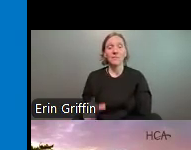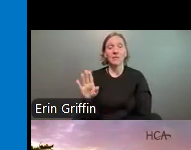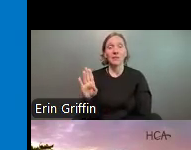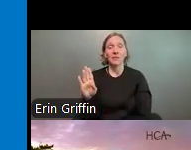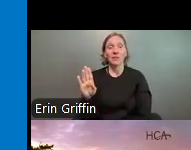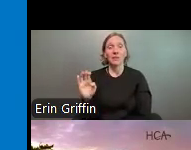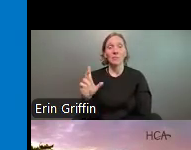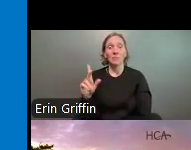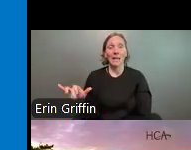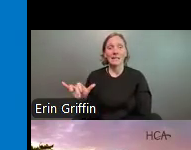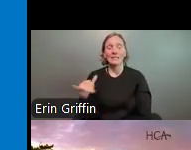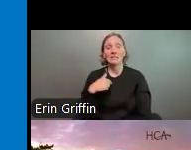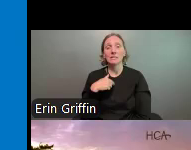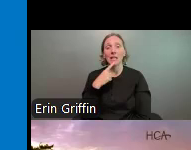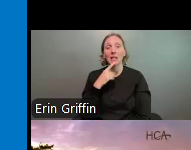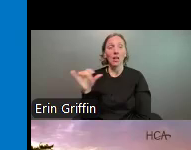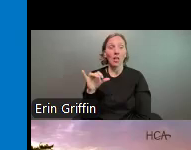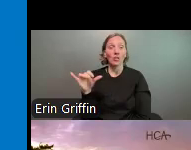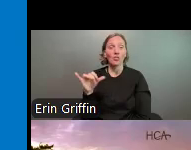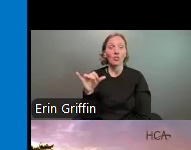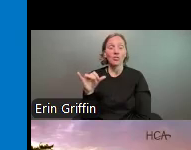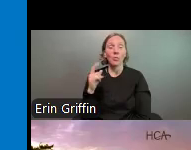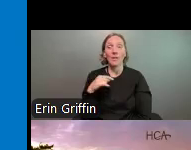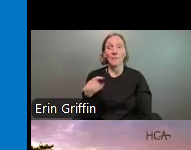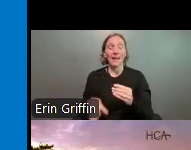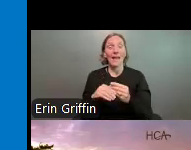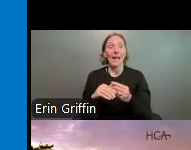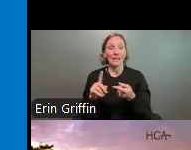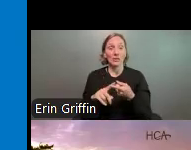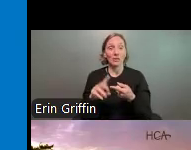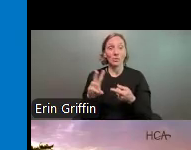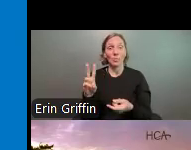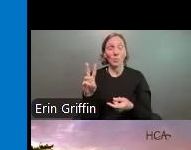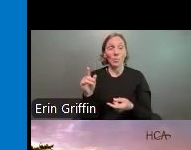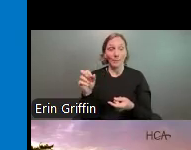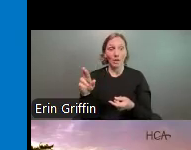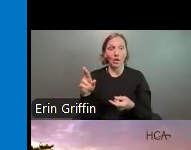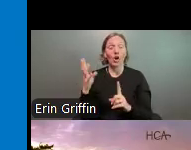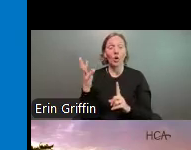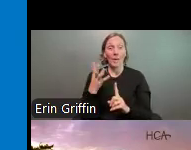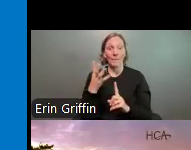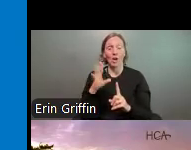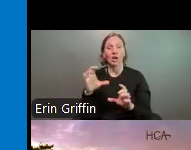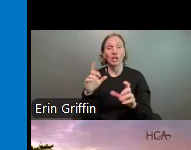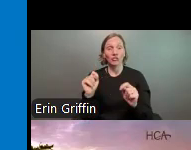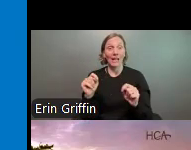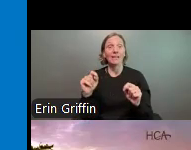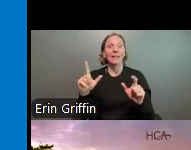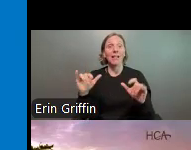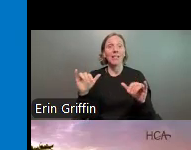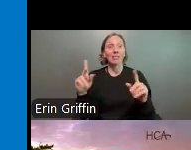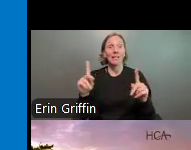been popping into the webinar chat links to different spots on our Healthcare